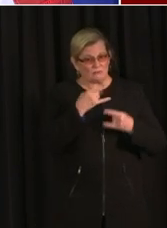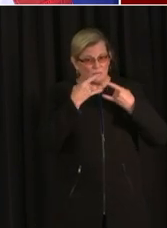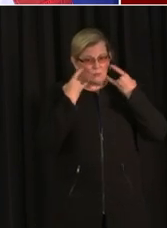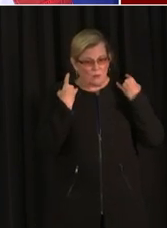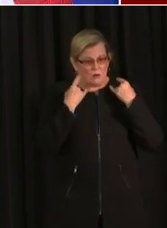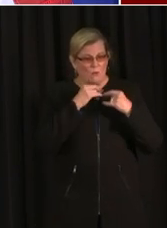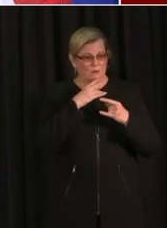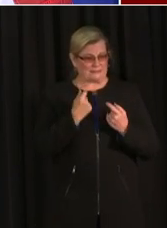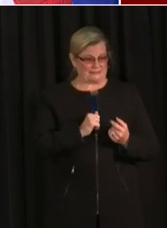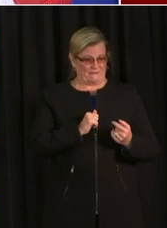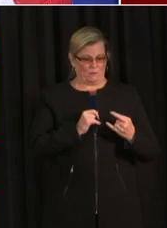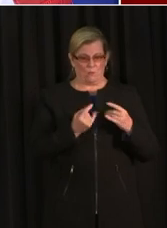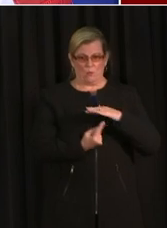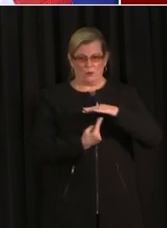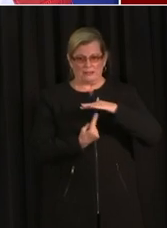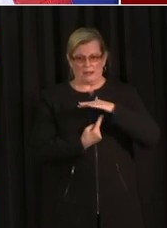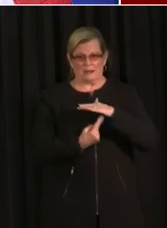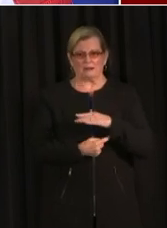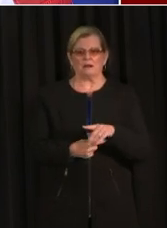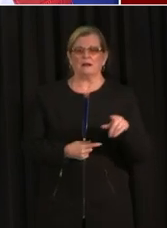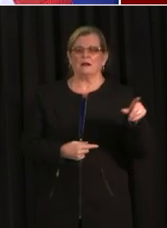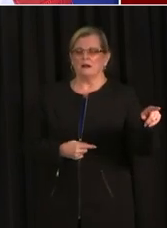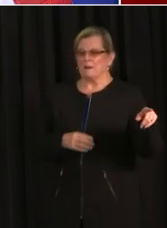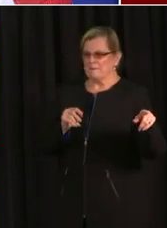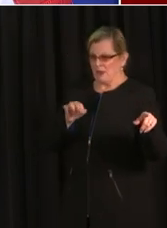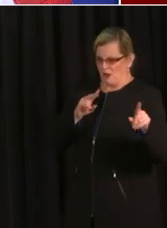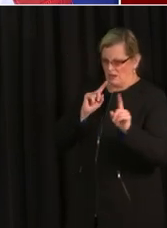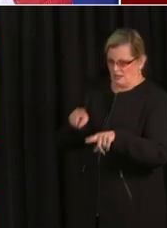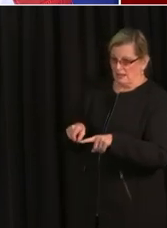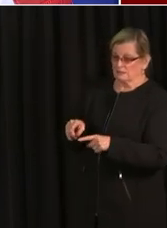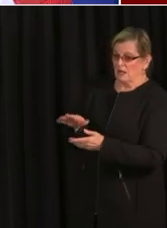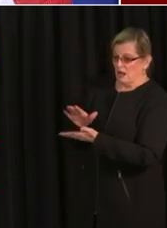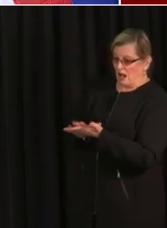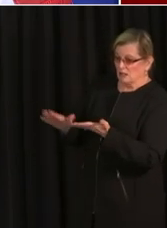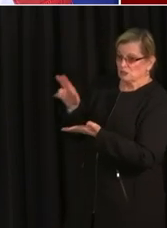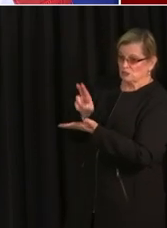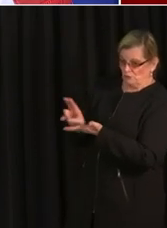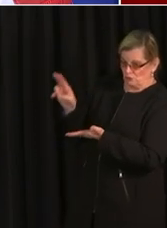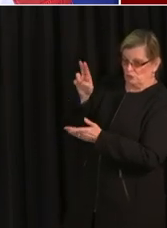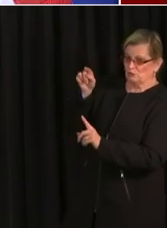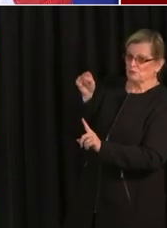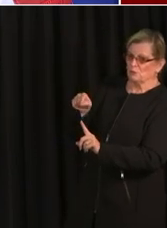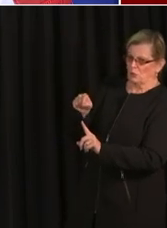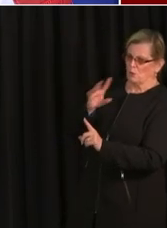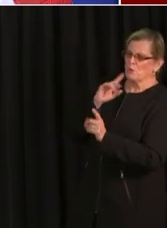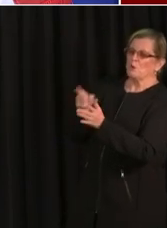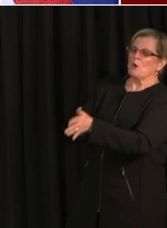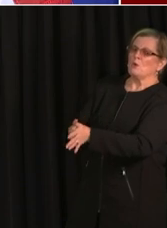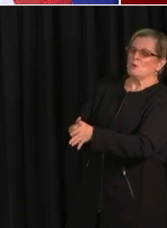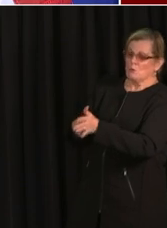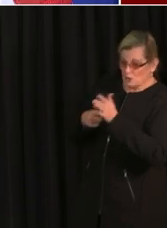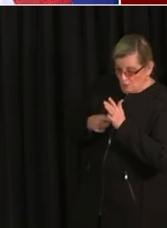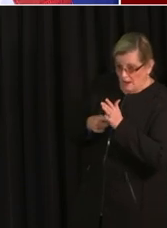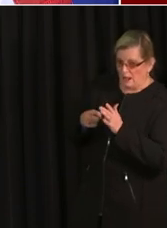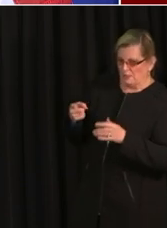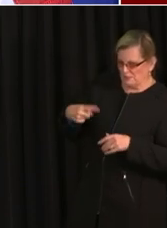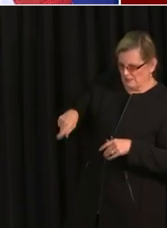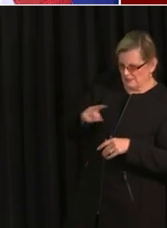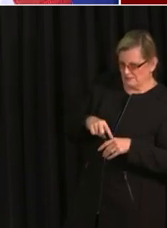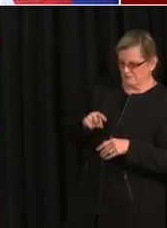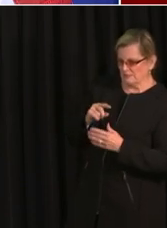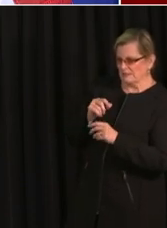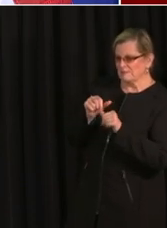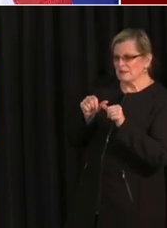do you enforce Yeah, this? so for our colleges and universities, we will require that they maintain a